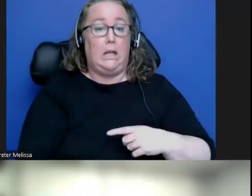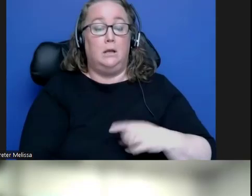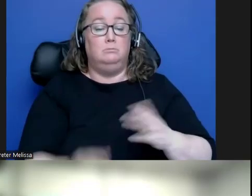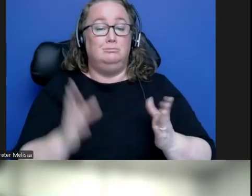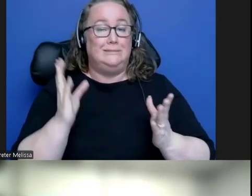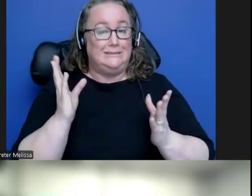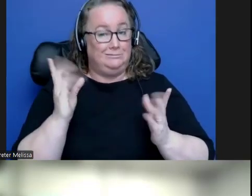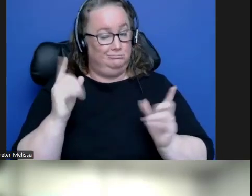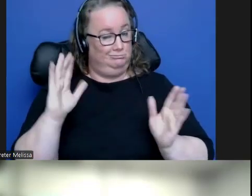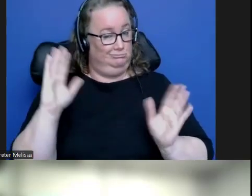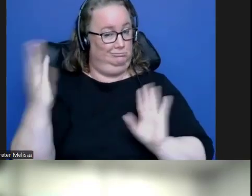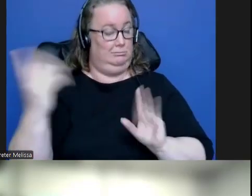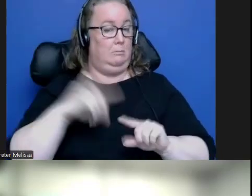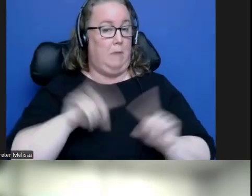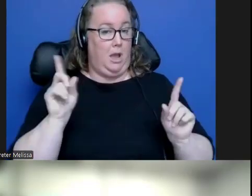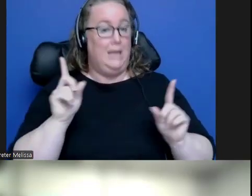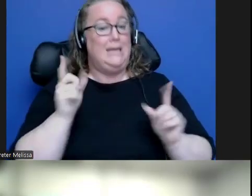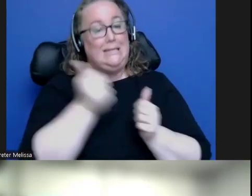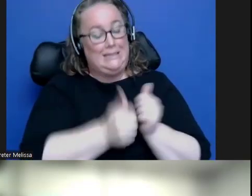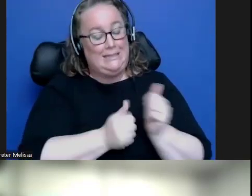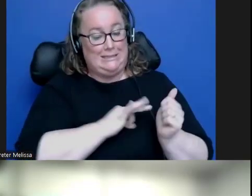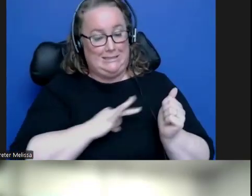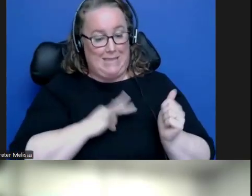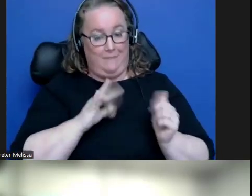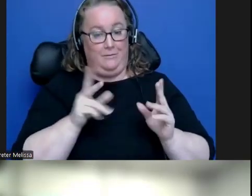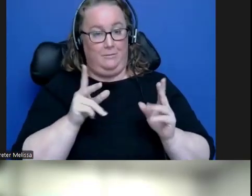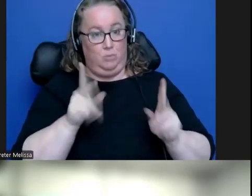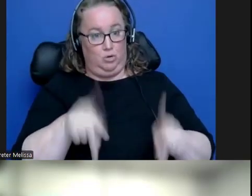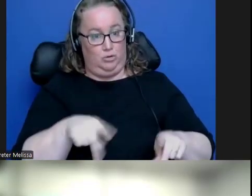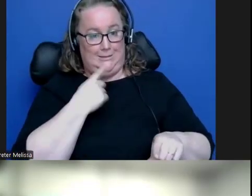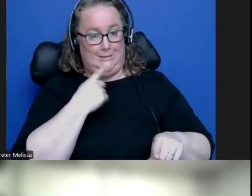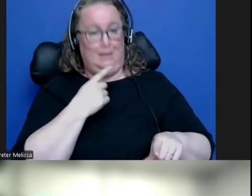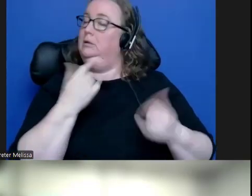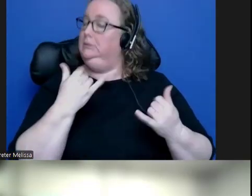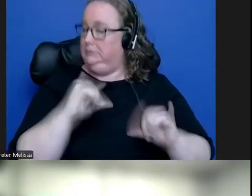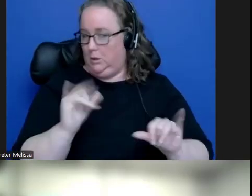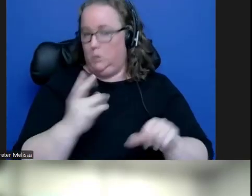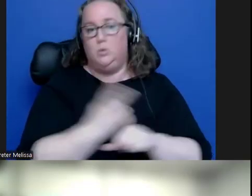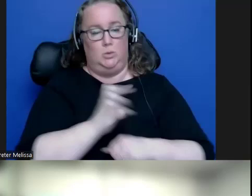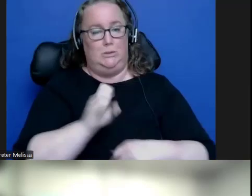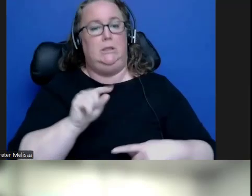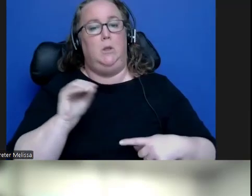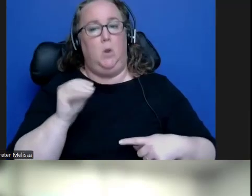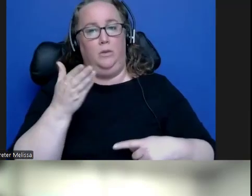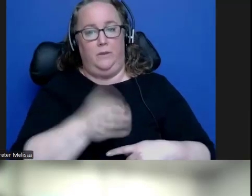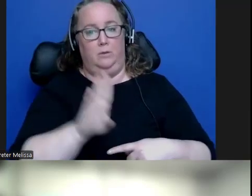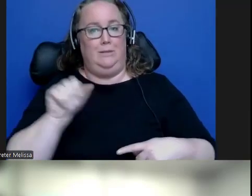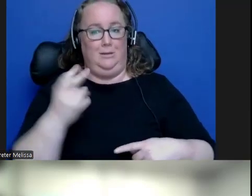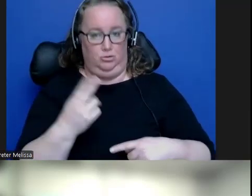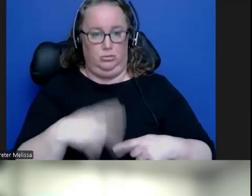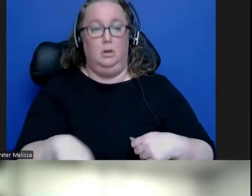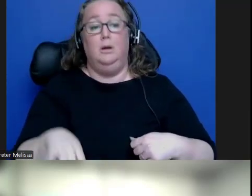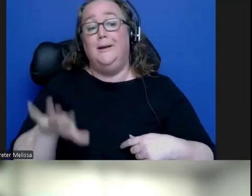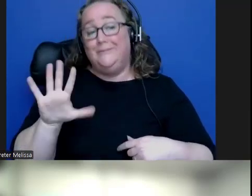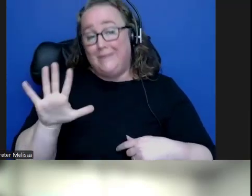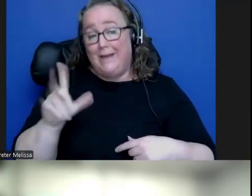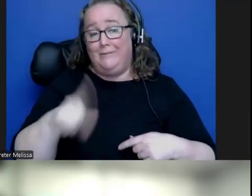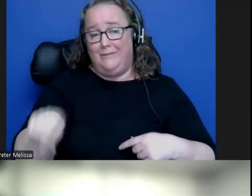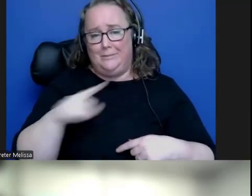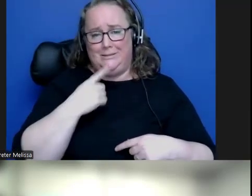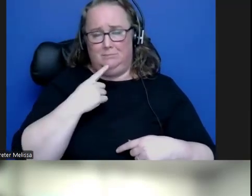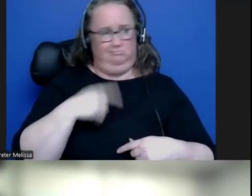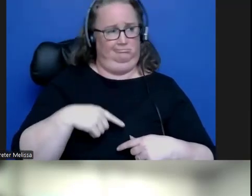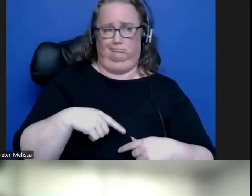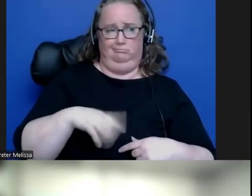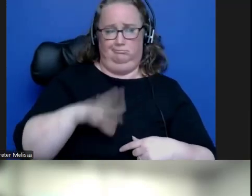dictate, each staff member said that ETOs were still used at Bridgewater. 5 staff members said that they had never heard